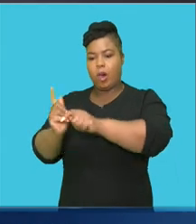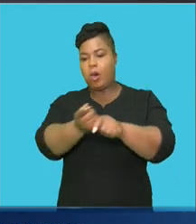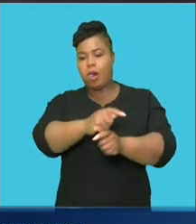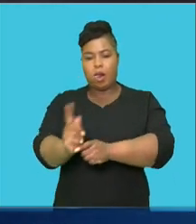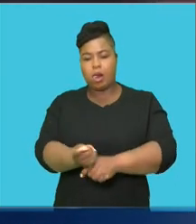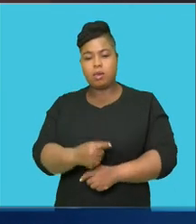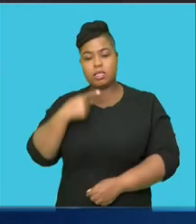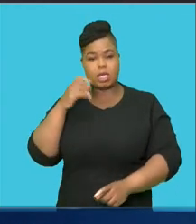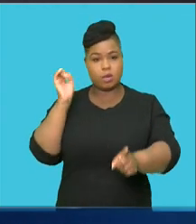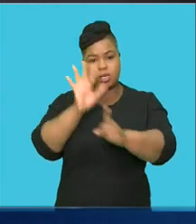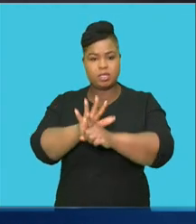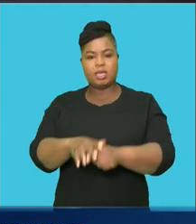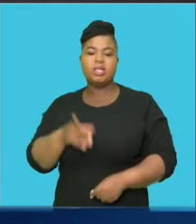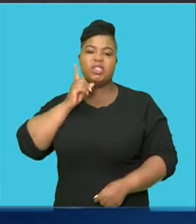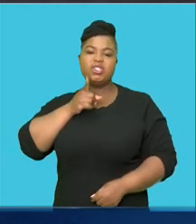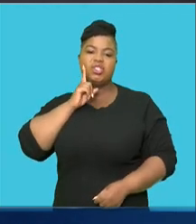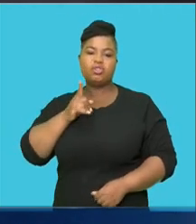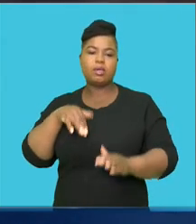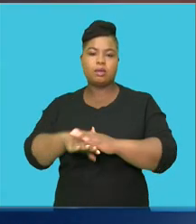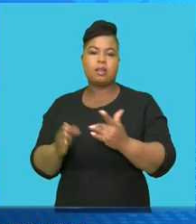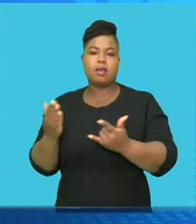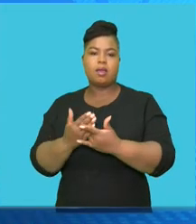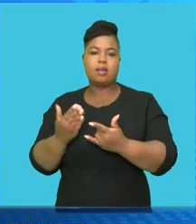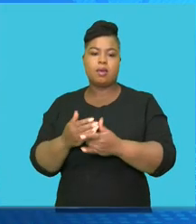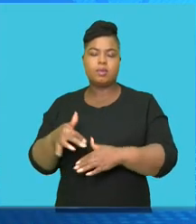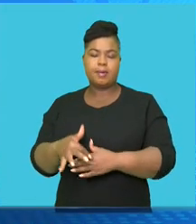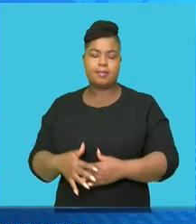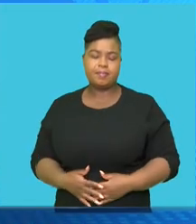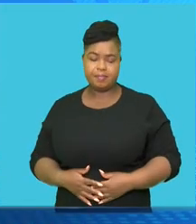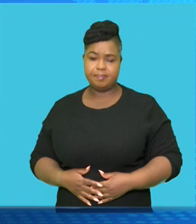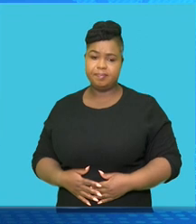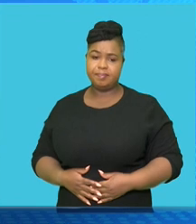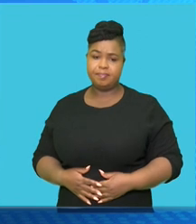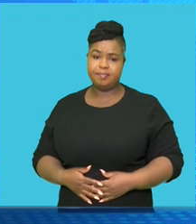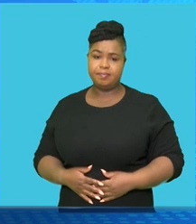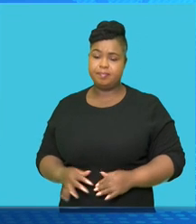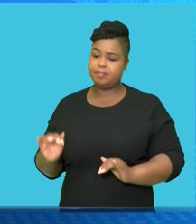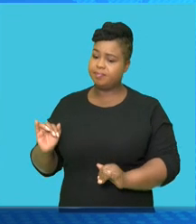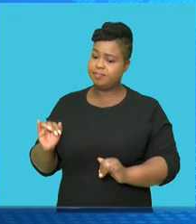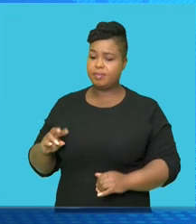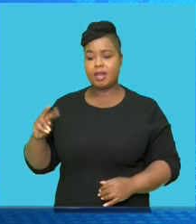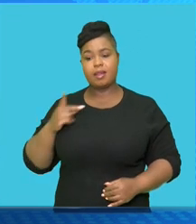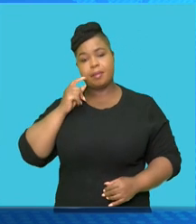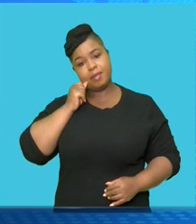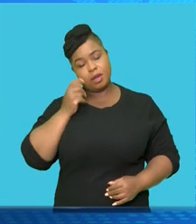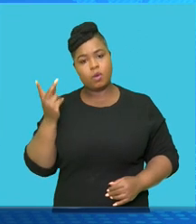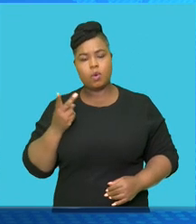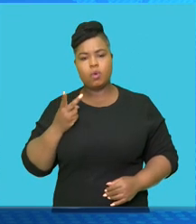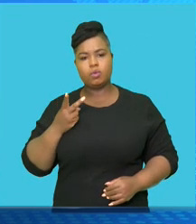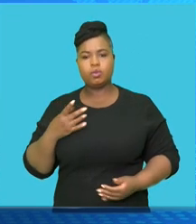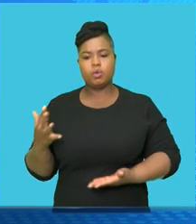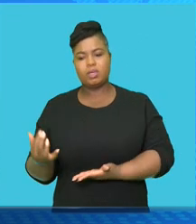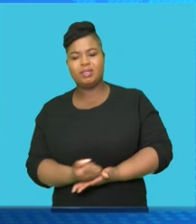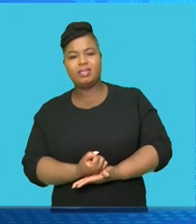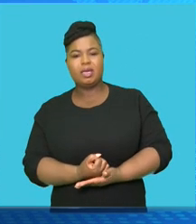sango kutlase la uticha la kumasango eskolo destabingly another man is seen grabbing two